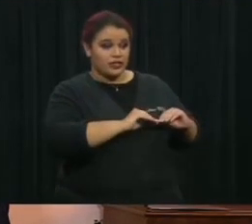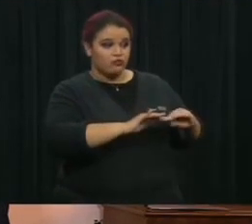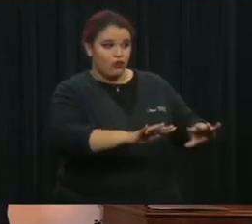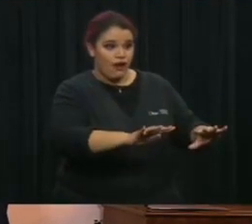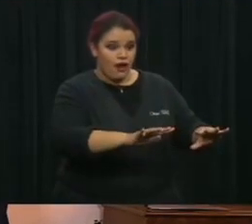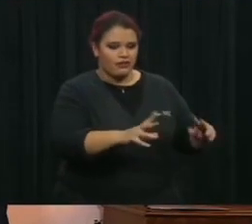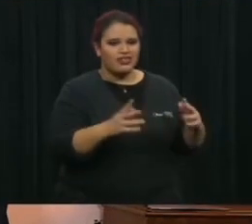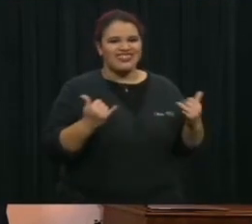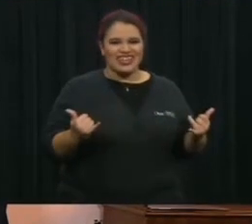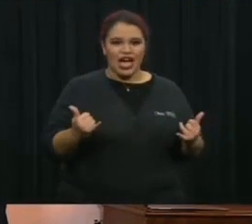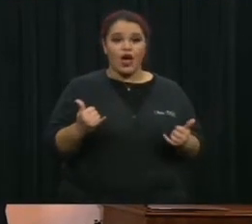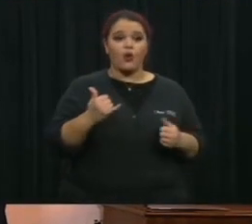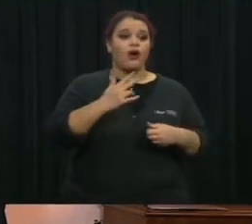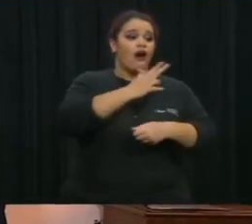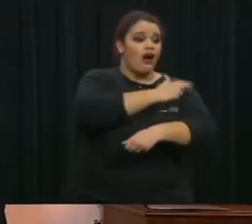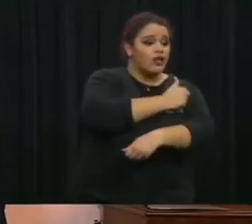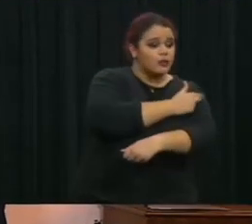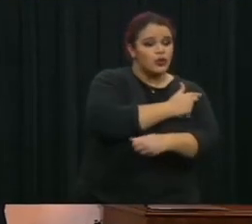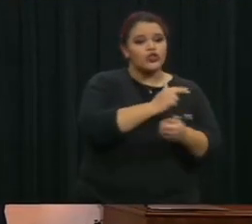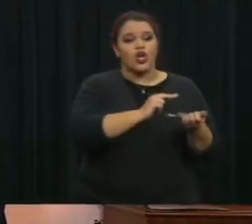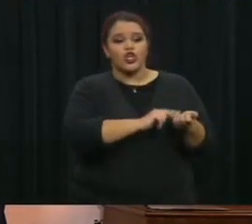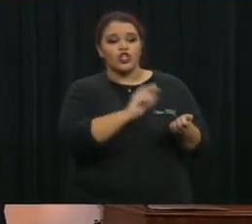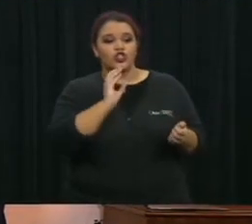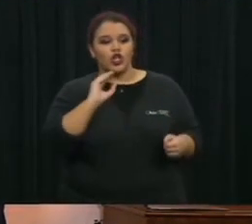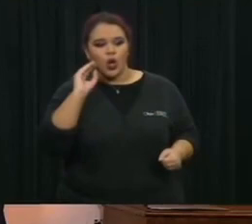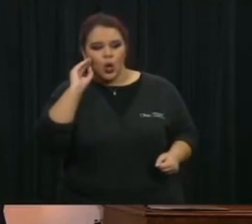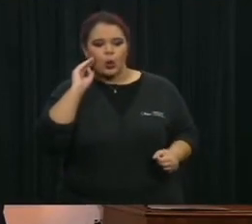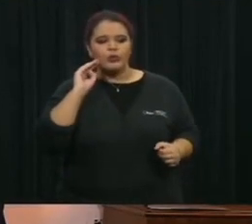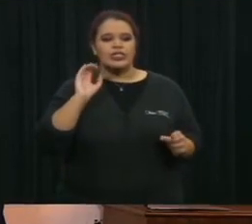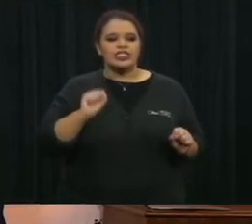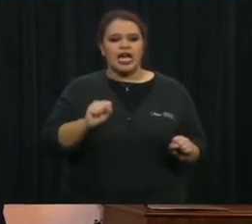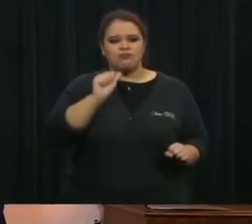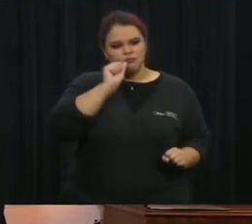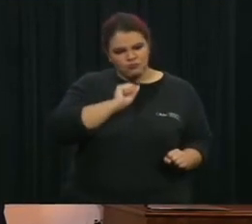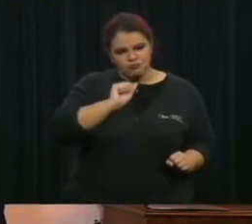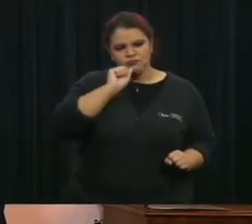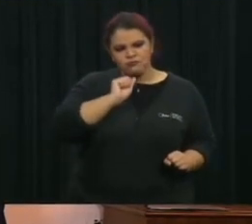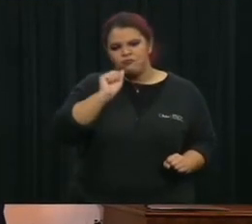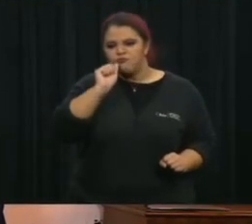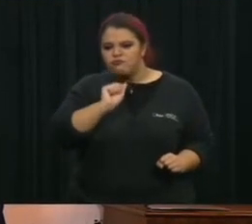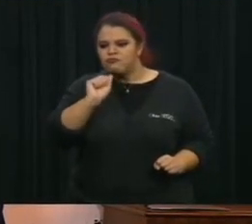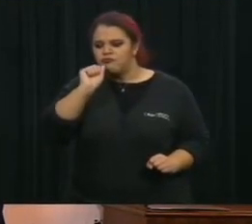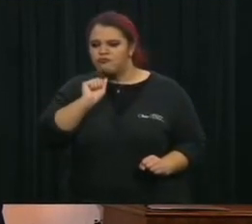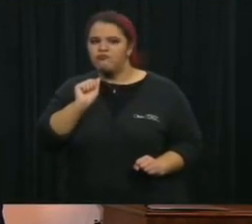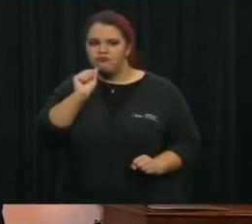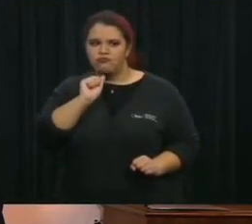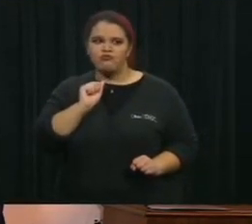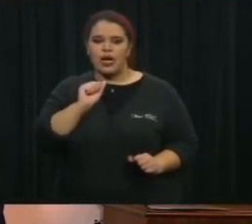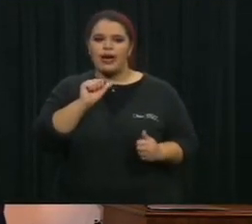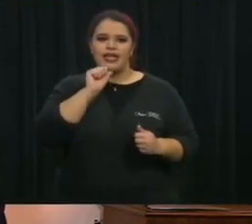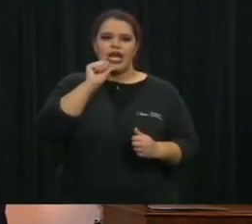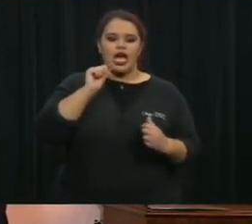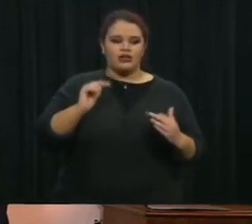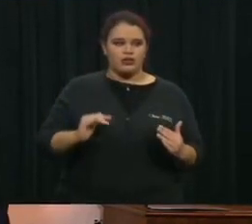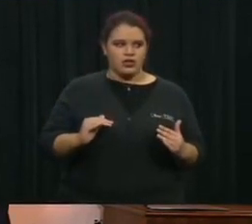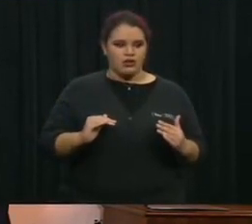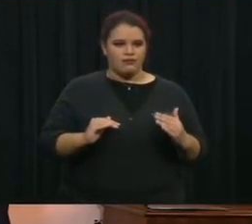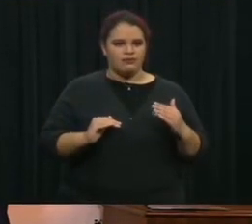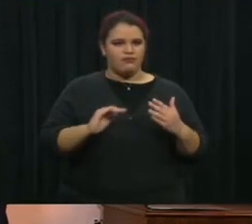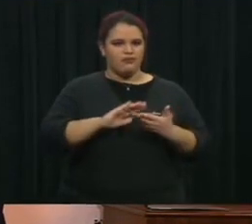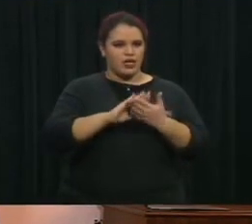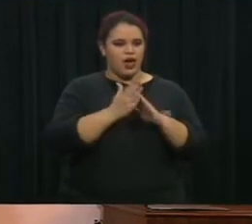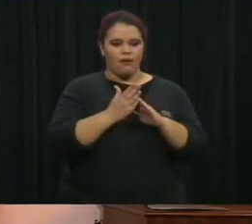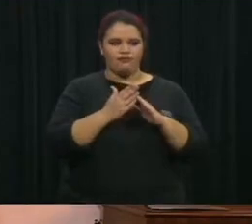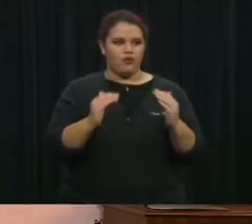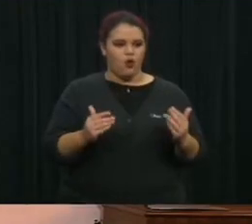and everyone else the best chance of riding this out comfortably. So it makes a difference, everything we're doing by